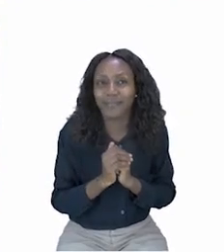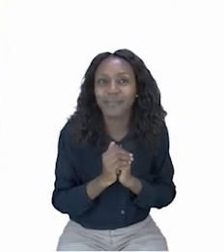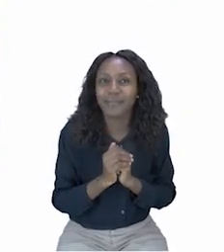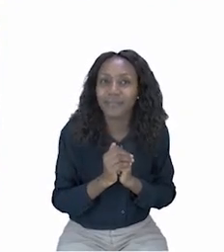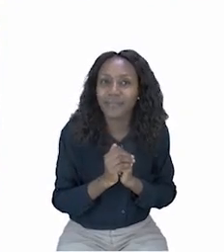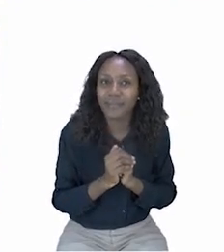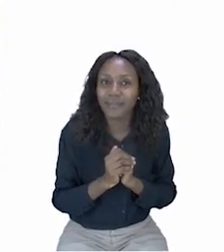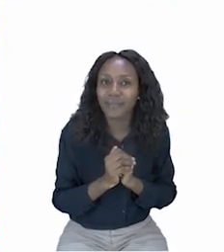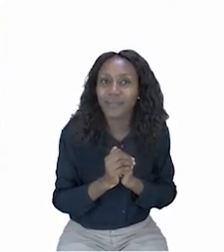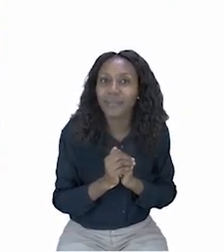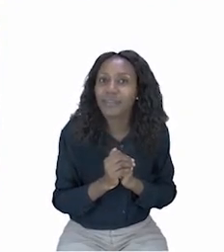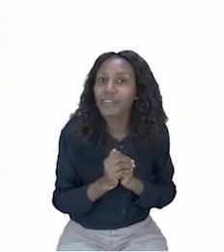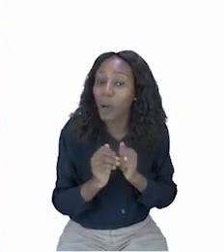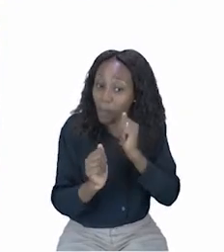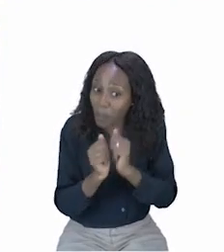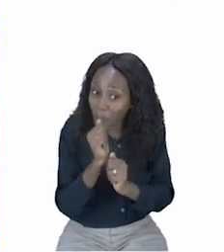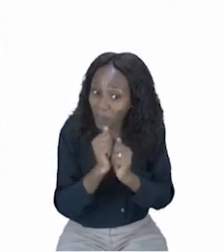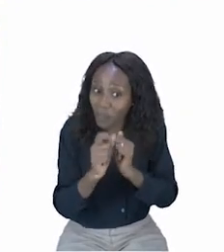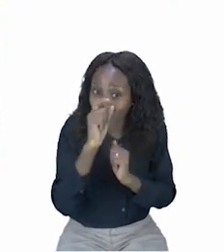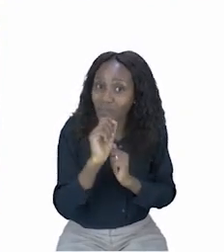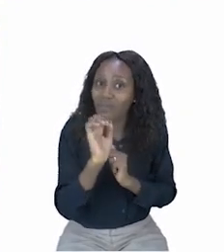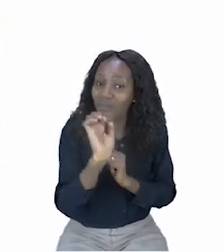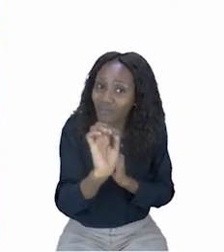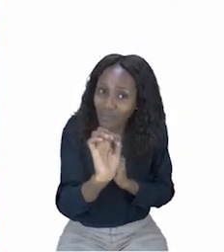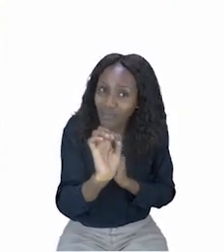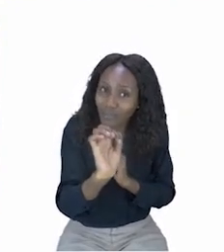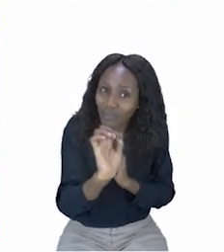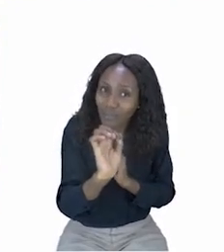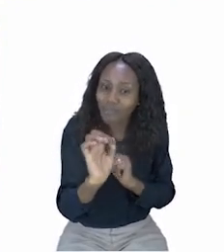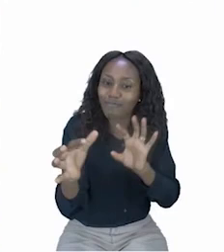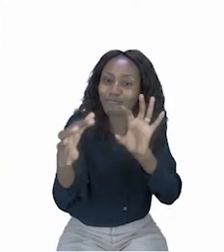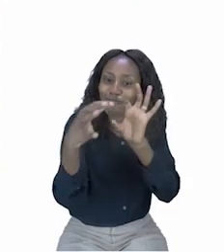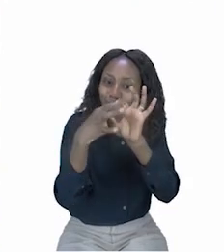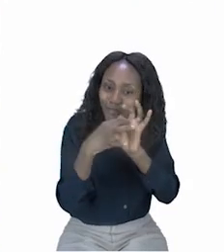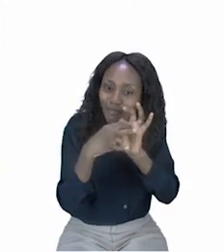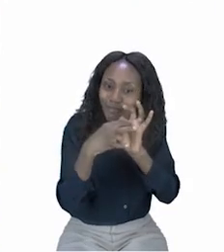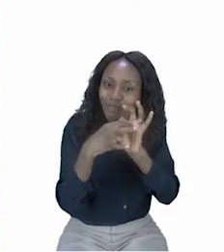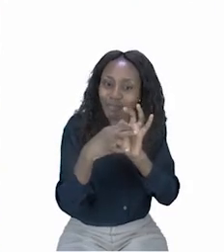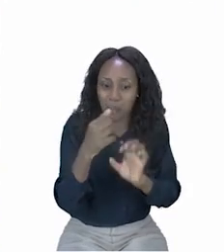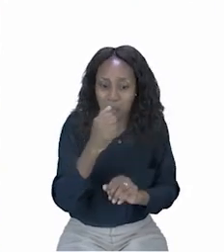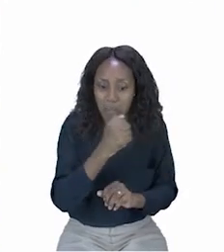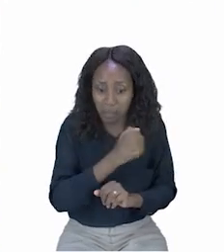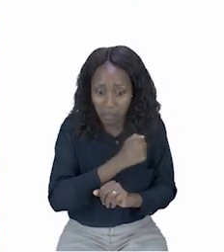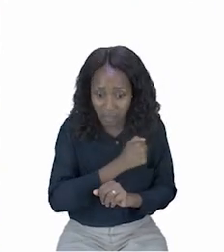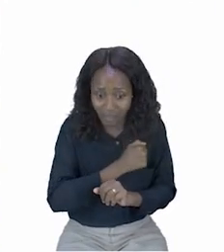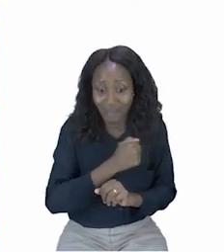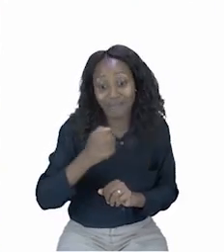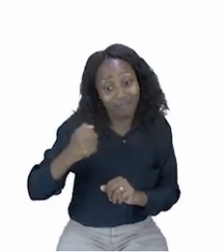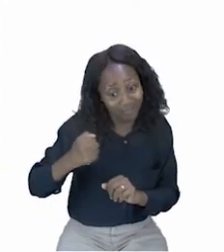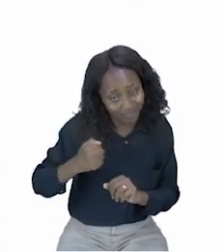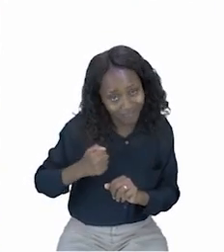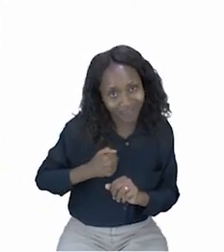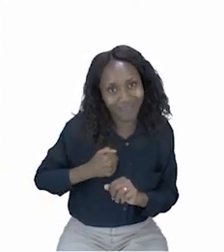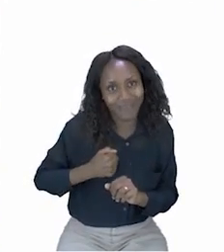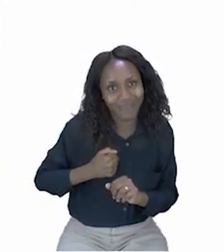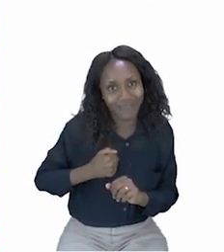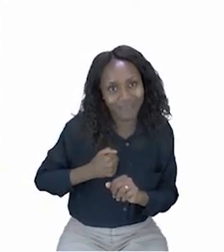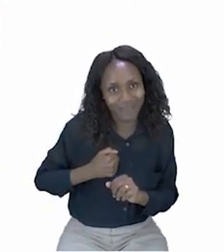They are also related. Mother's father and